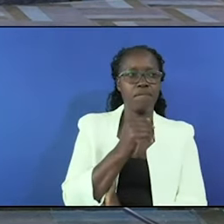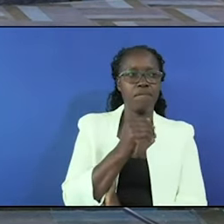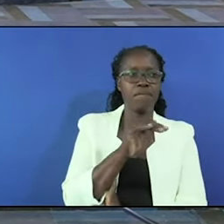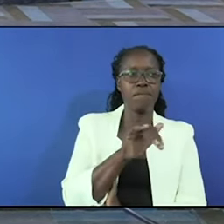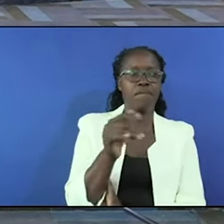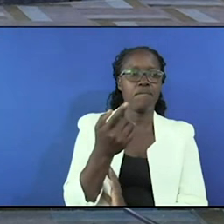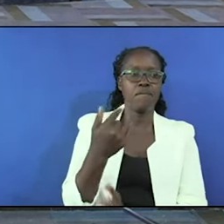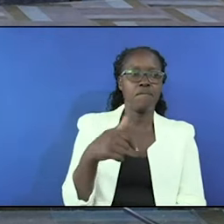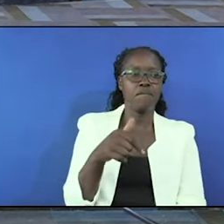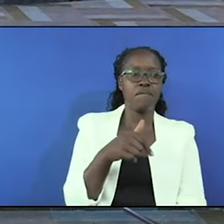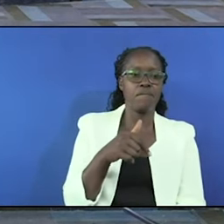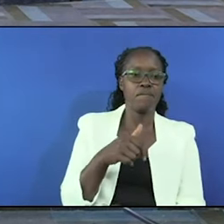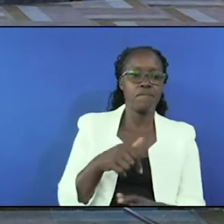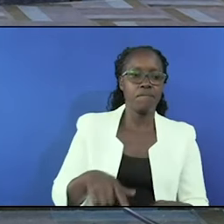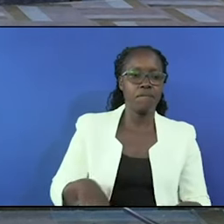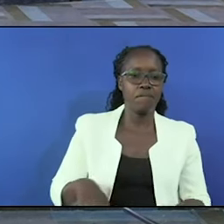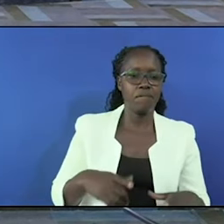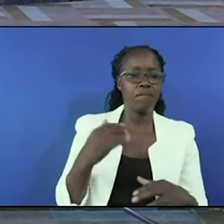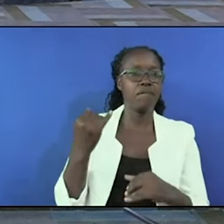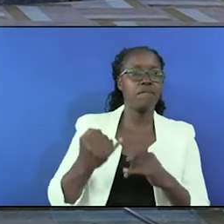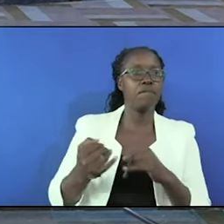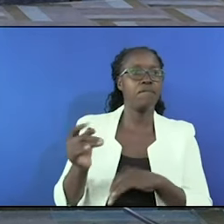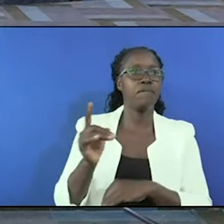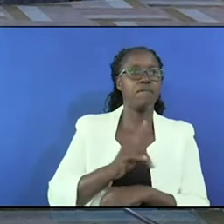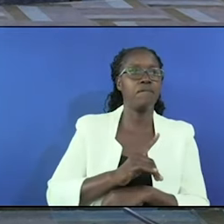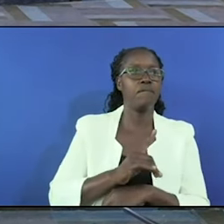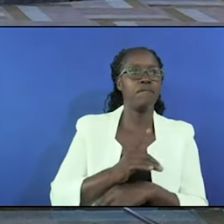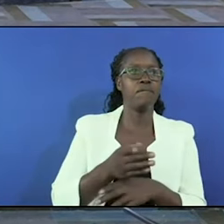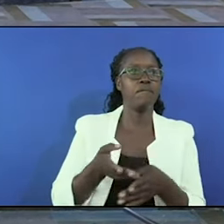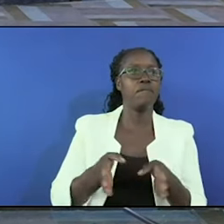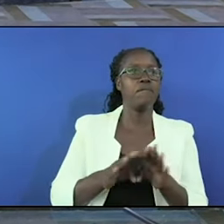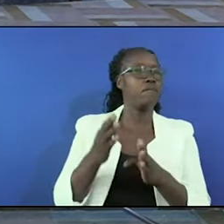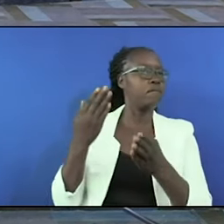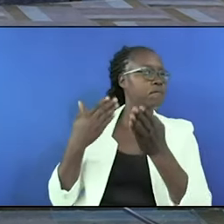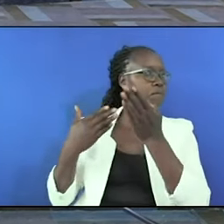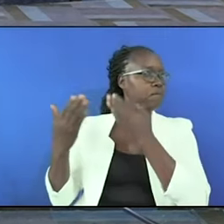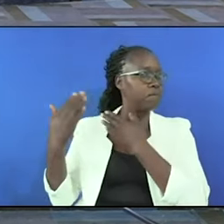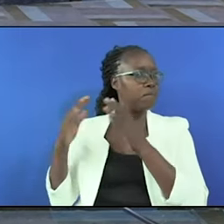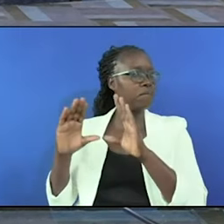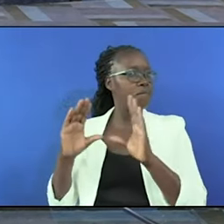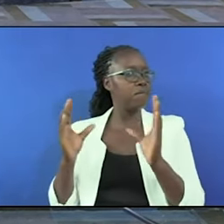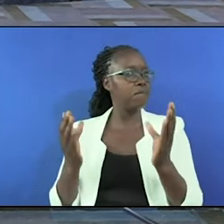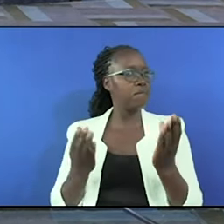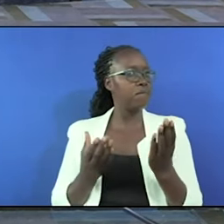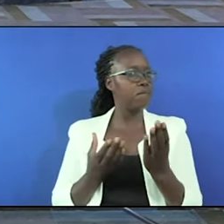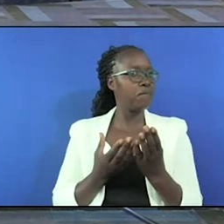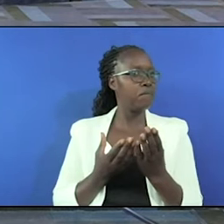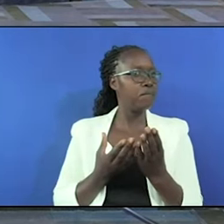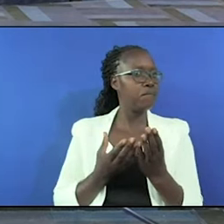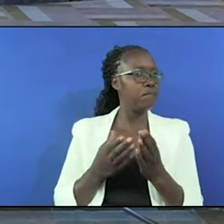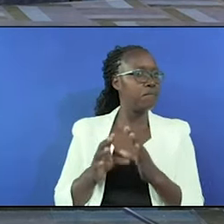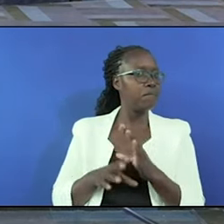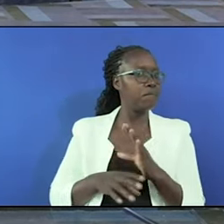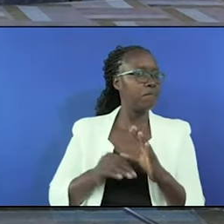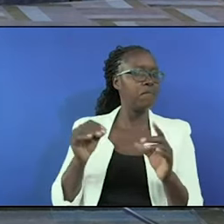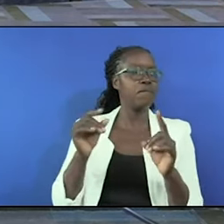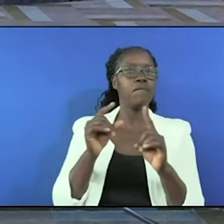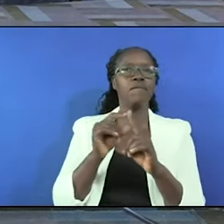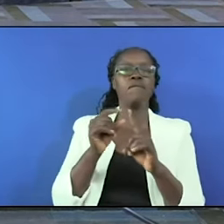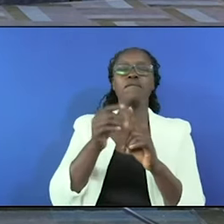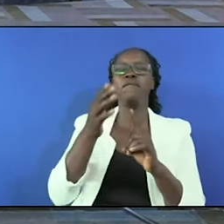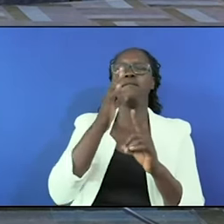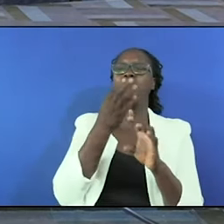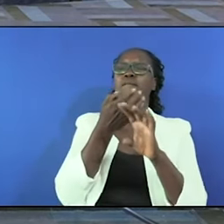Those of us that are living in the last days of closing the history of this world are finding the word of